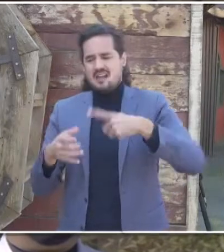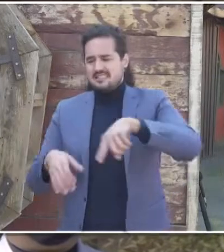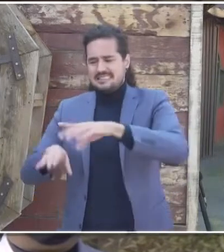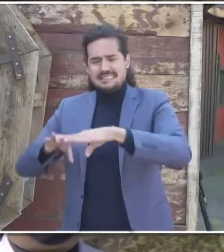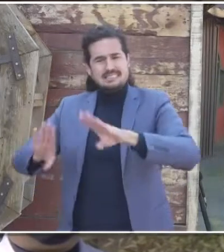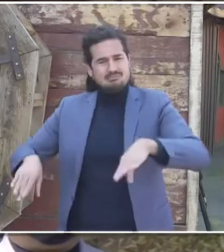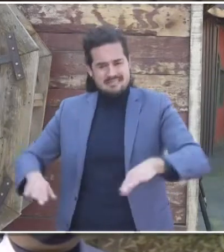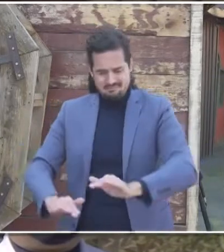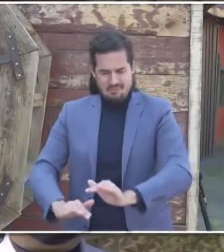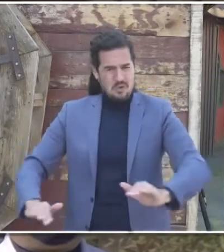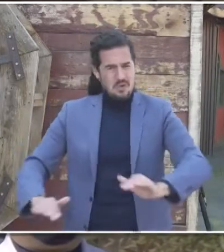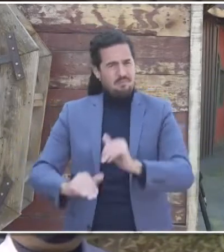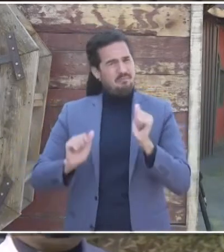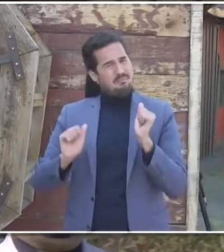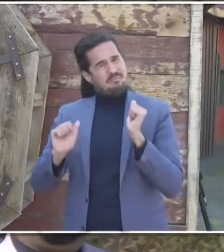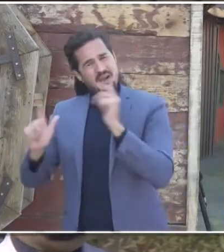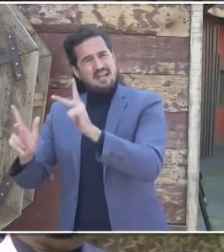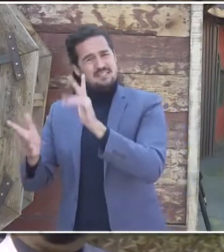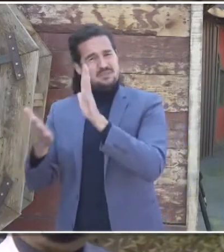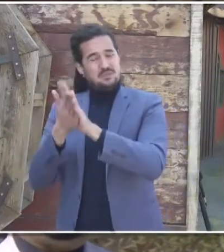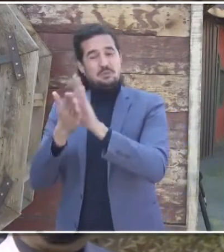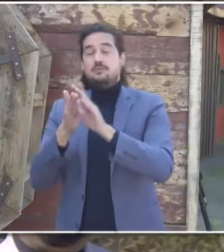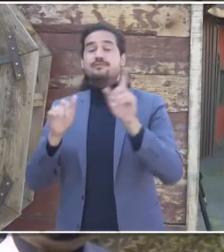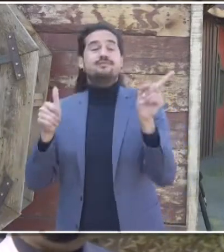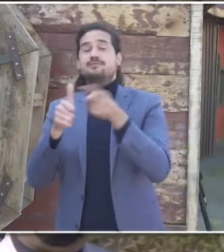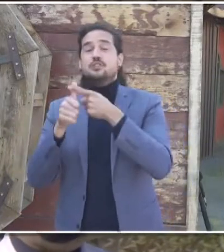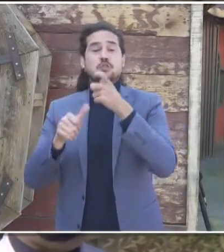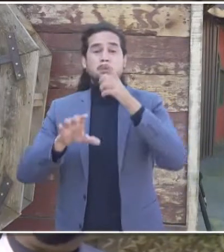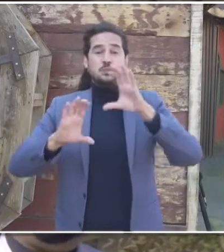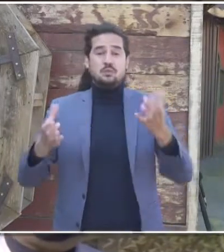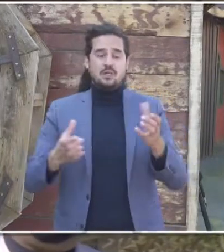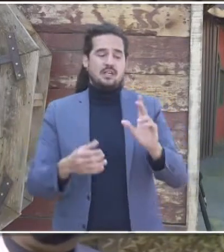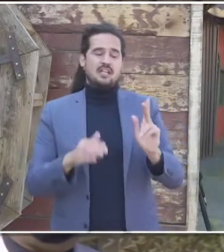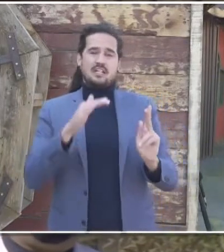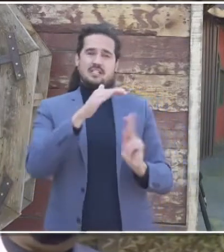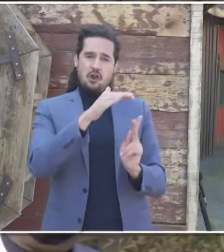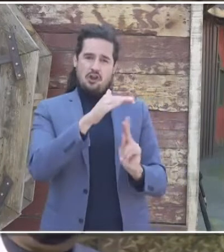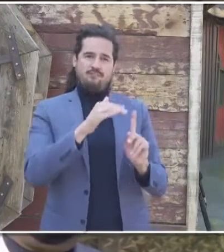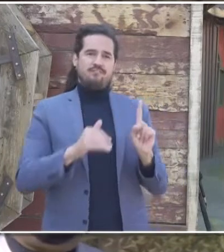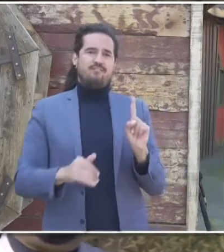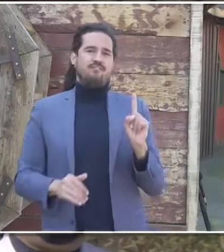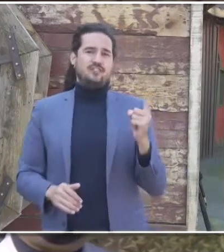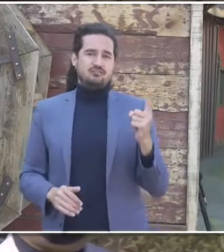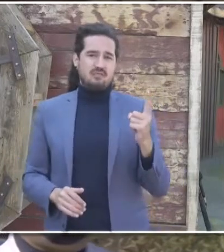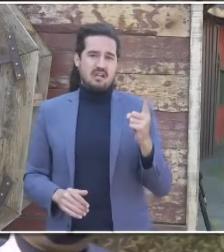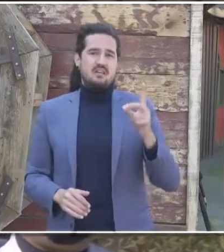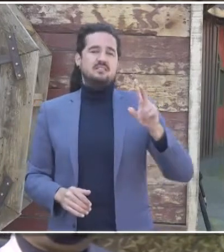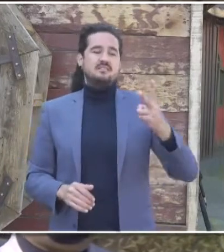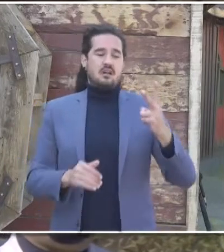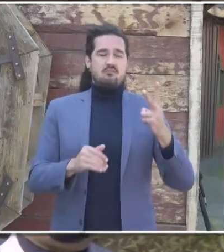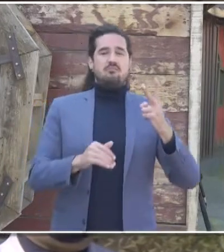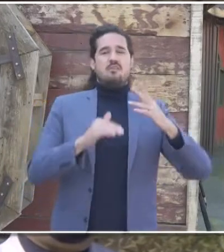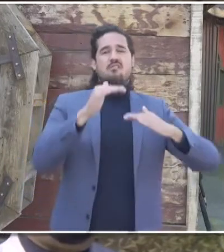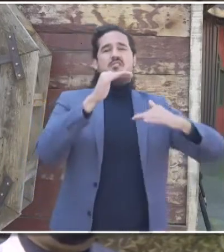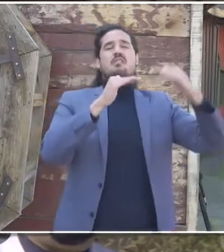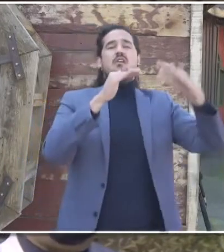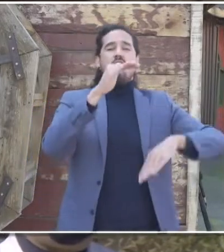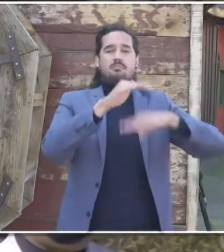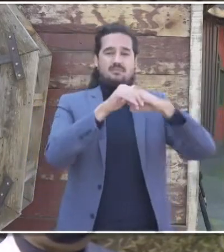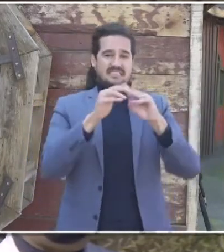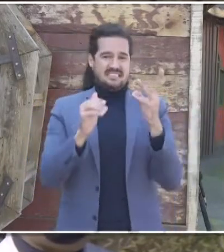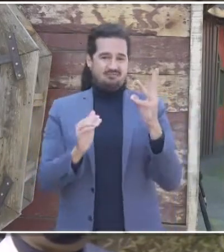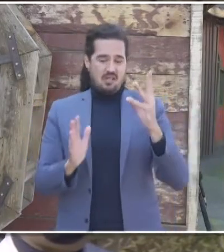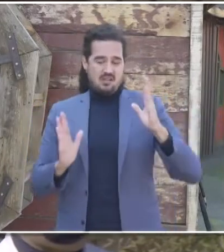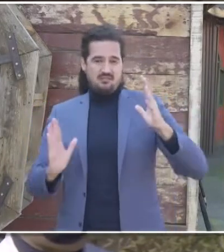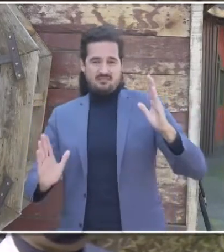to 2nd grade, and ultimately get cohorts up to 6th grade, at least in that first phase. We continue to make